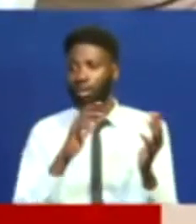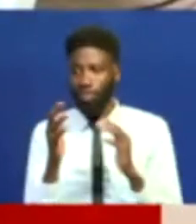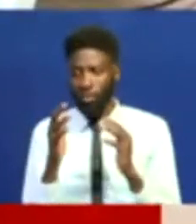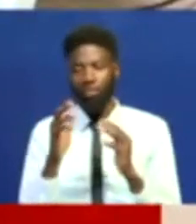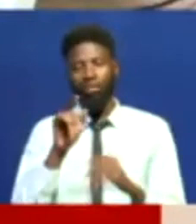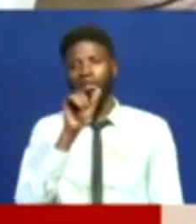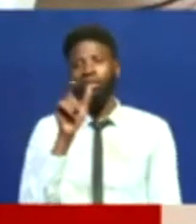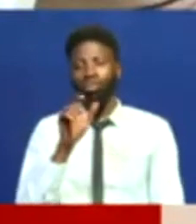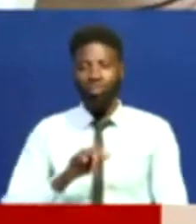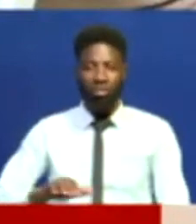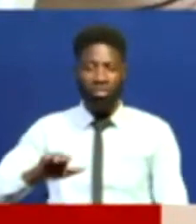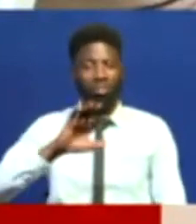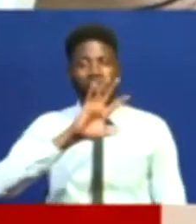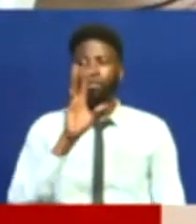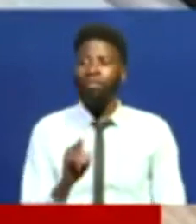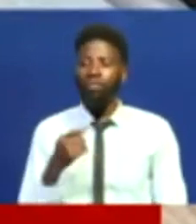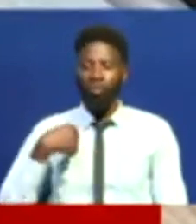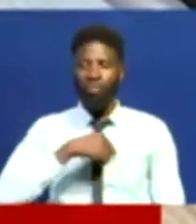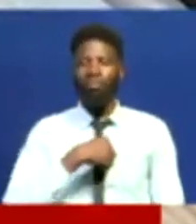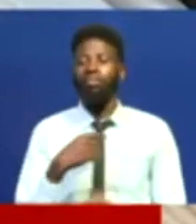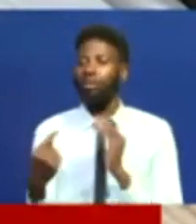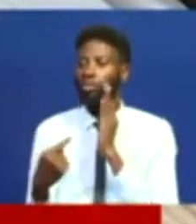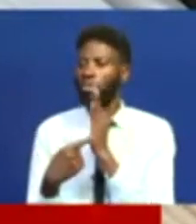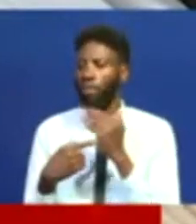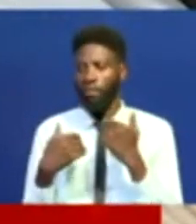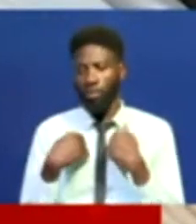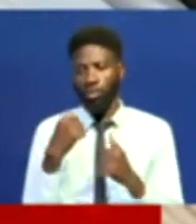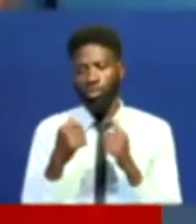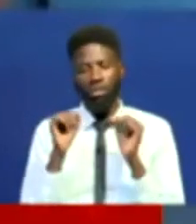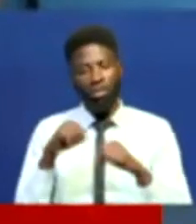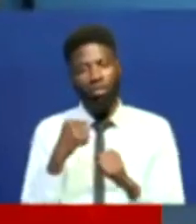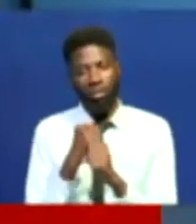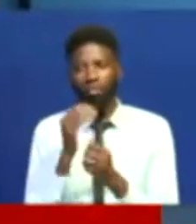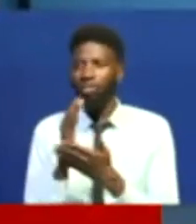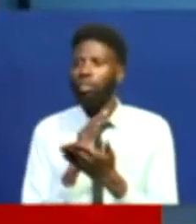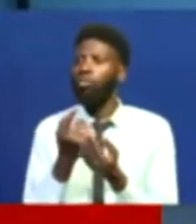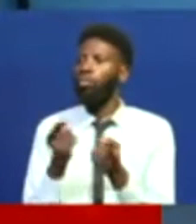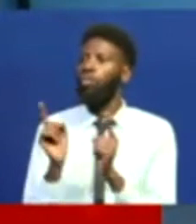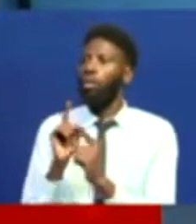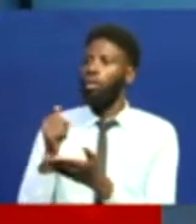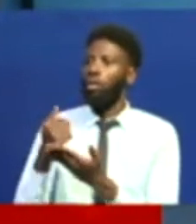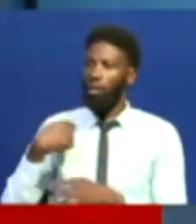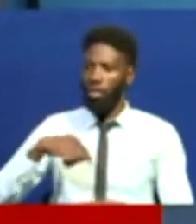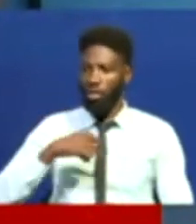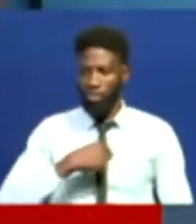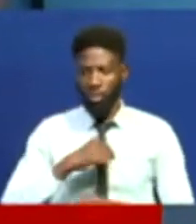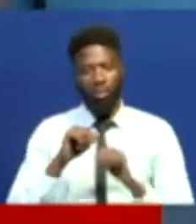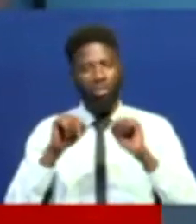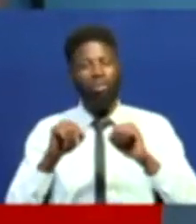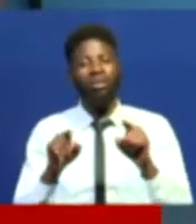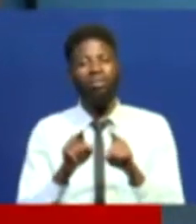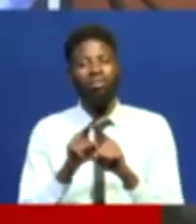the region. And we do have the technologies that are cross-cutting across all sectors that can help us to move towards